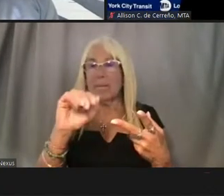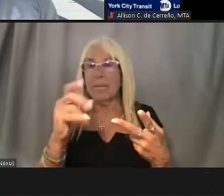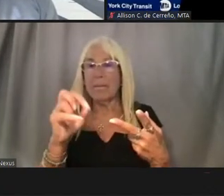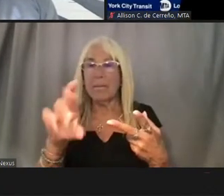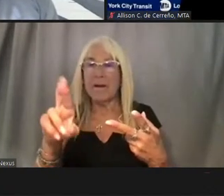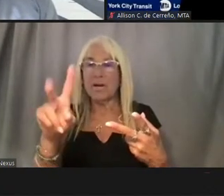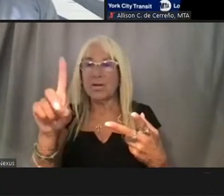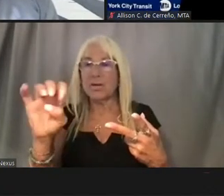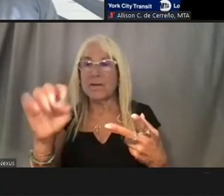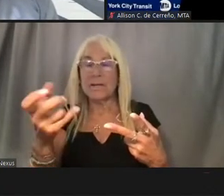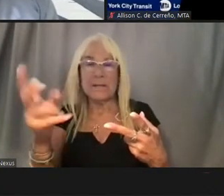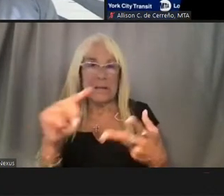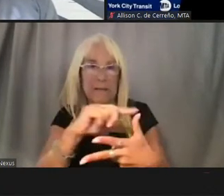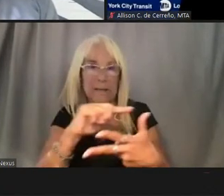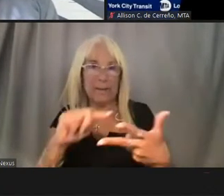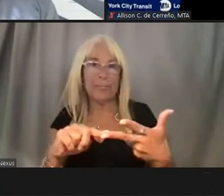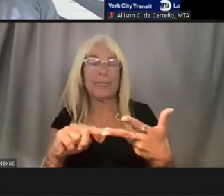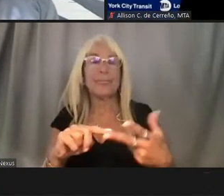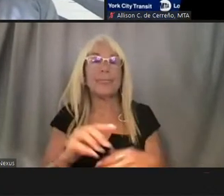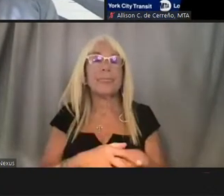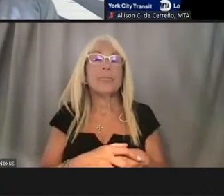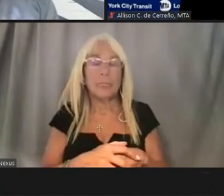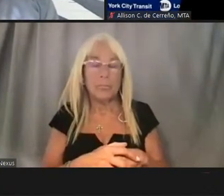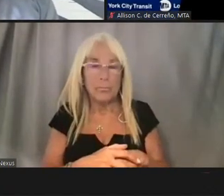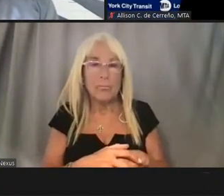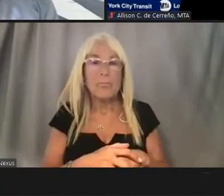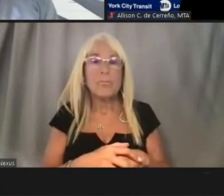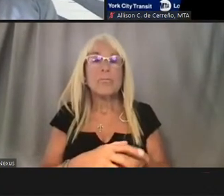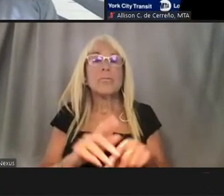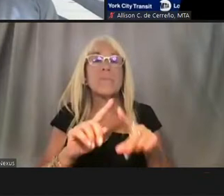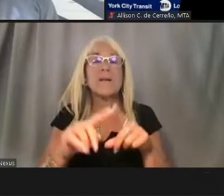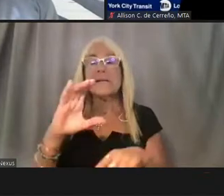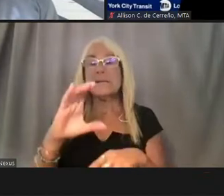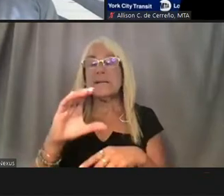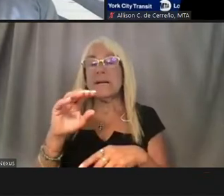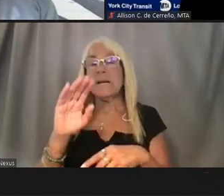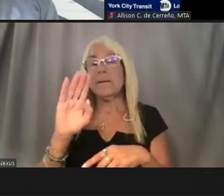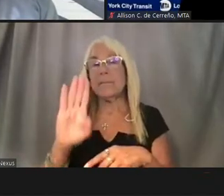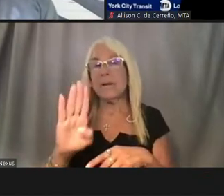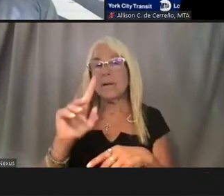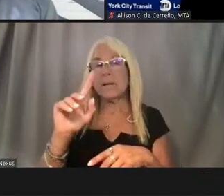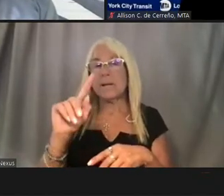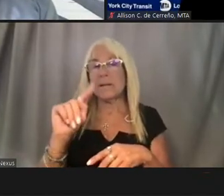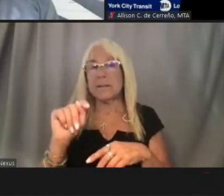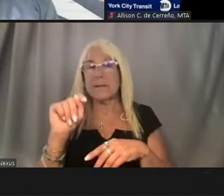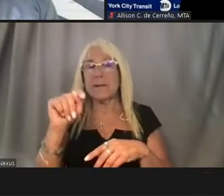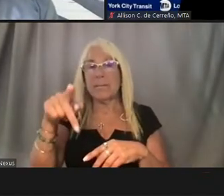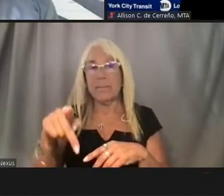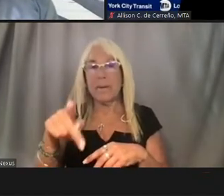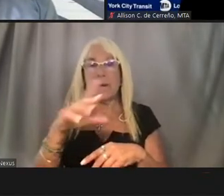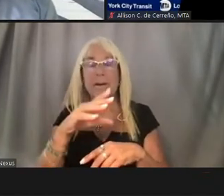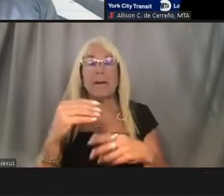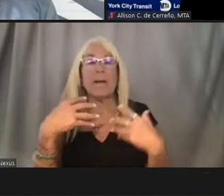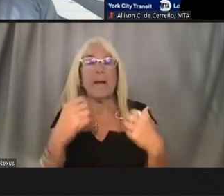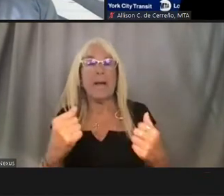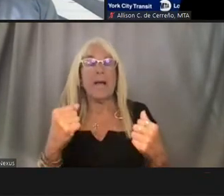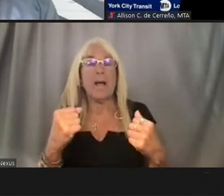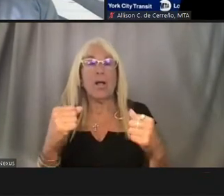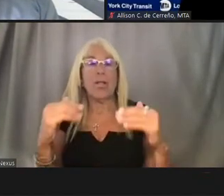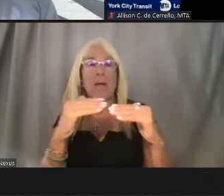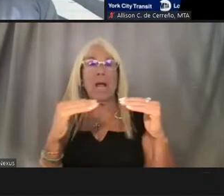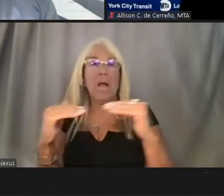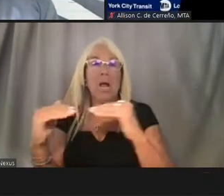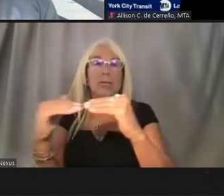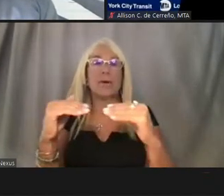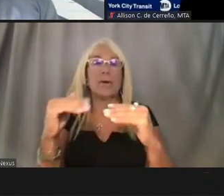even if the methodology methodology doesn't show an increase the cbdtp is therefore an issue affecting Health Equity and environmental justice issues